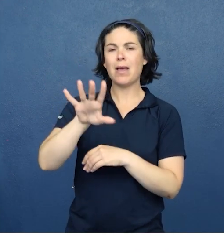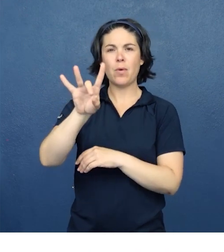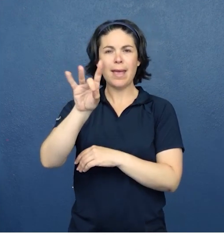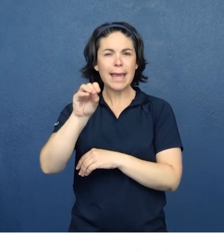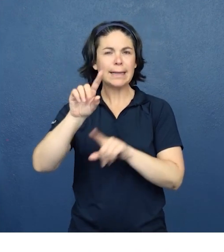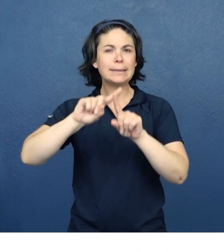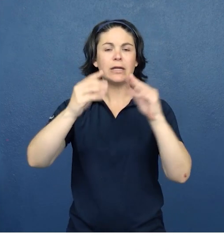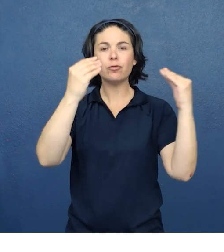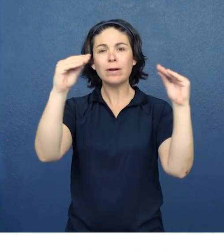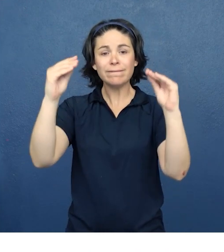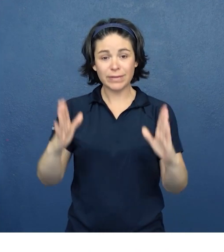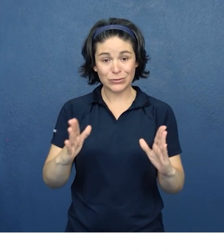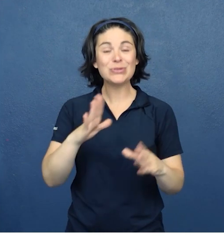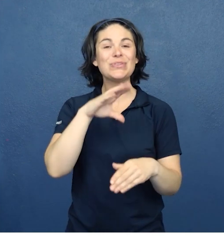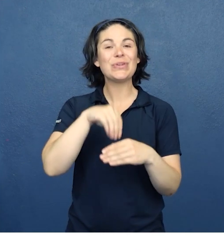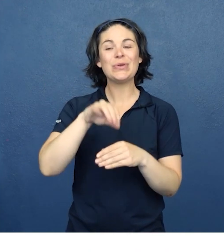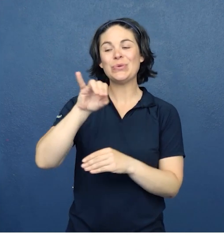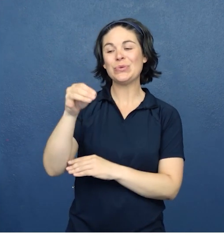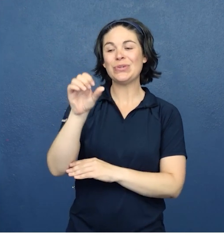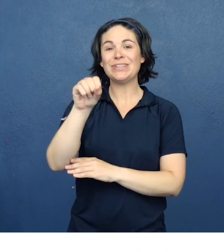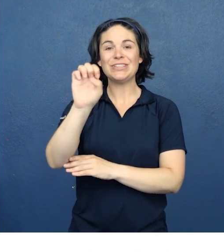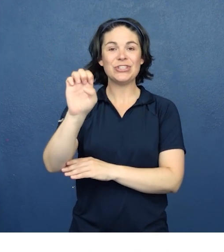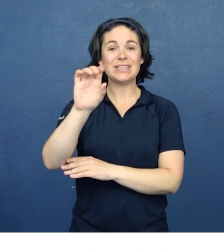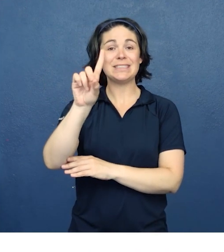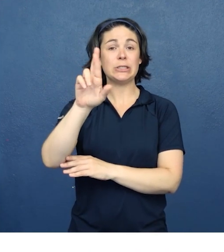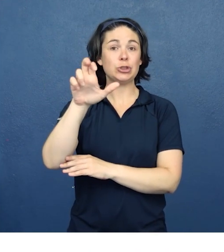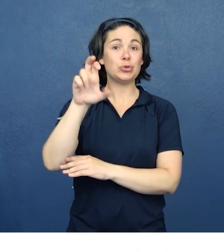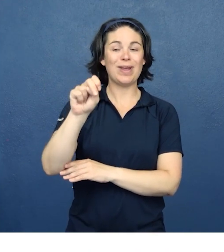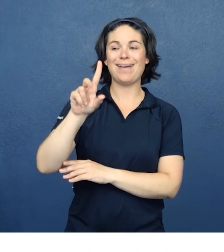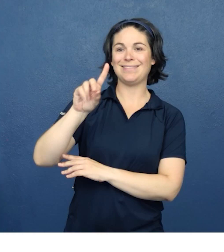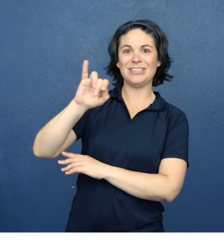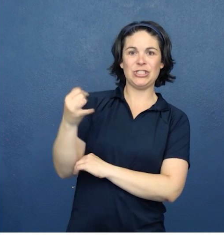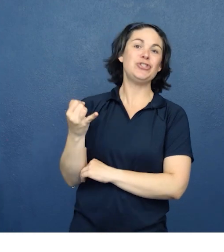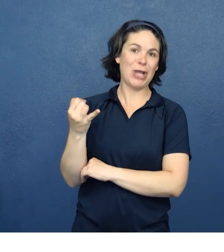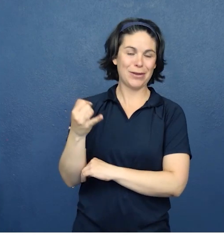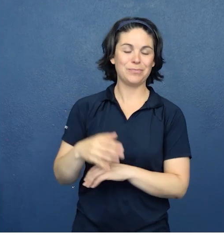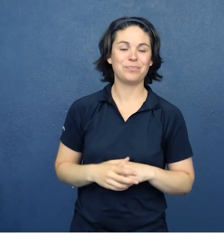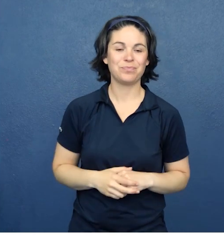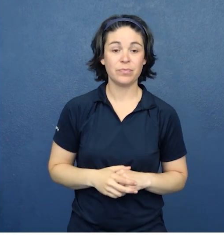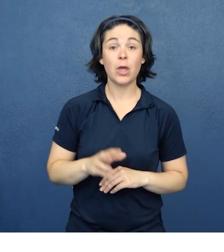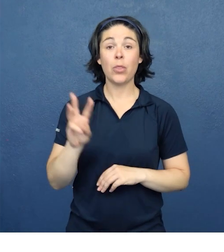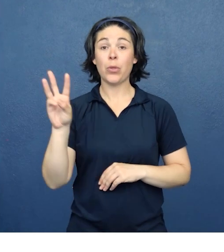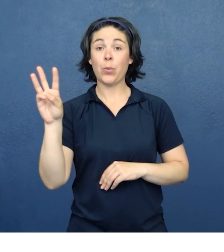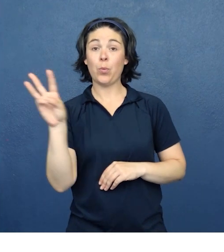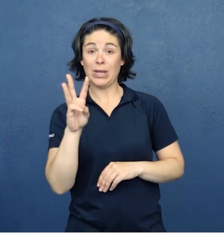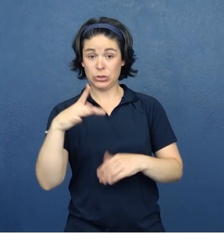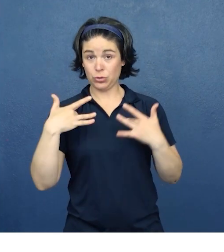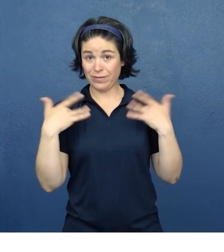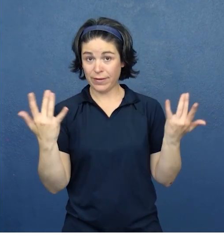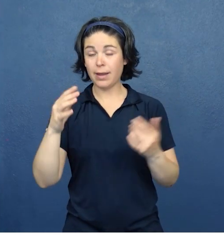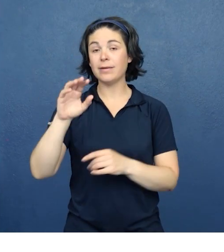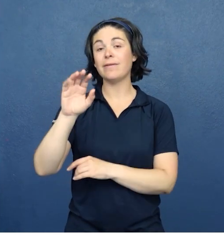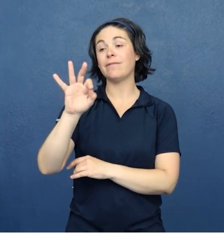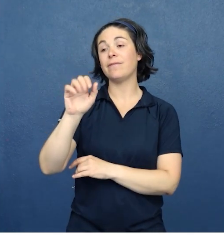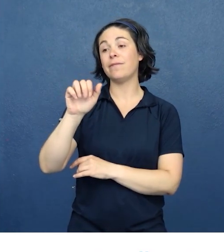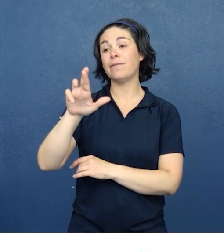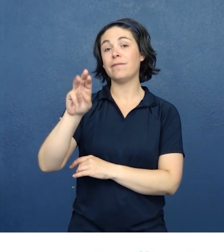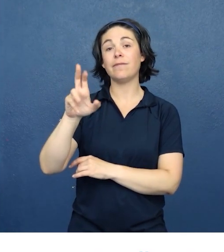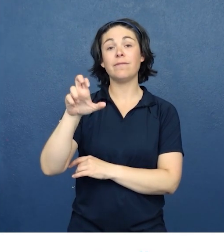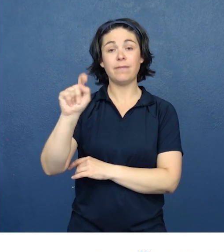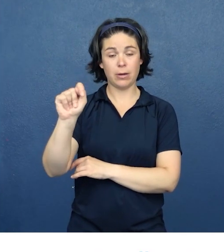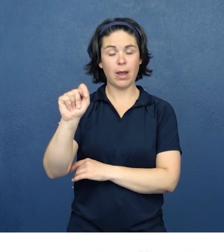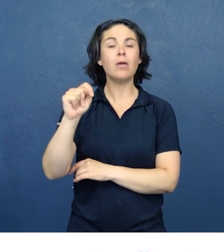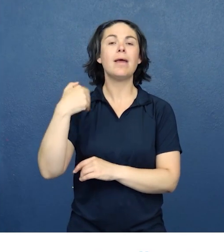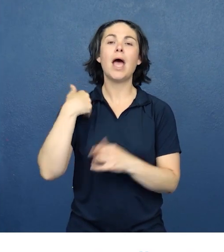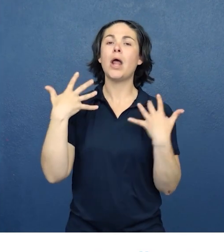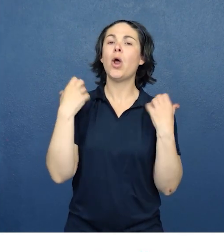vendors and featuring DJ Jesse Duran from Cola 99.9. The Western Region event at Fairmount Park featured a wellness